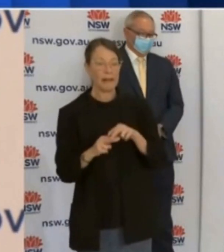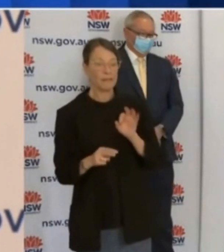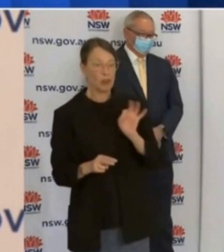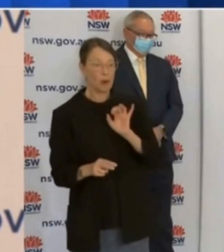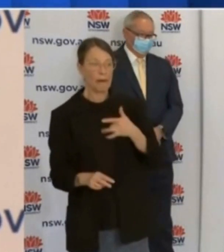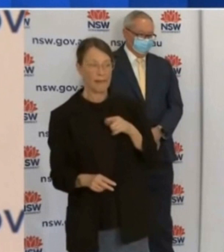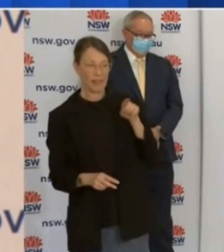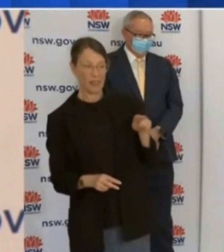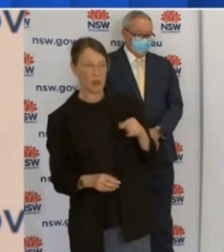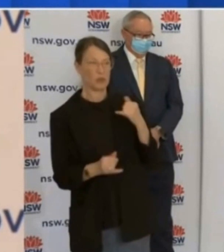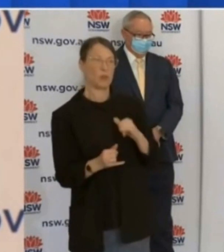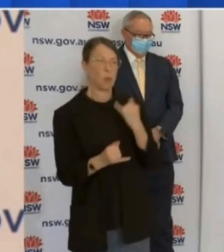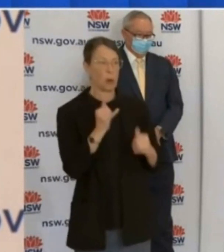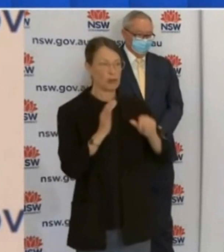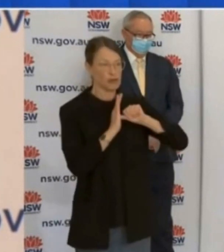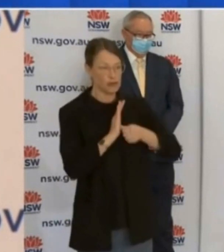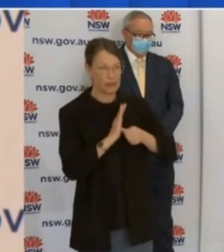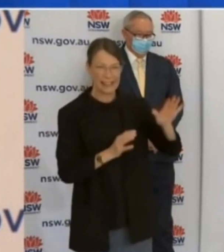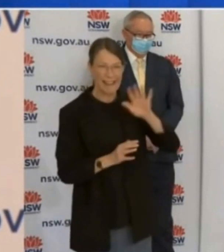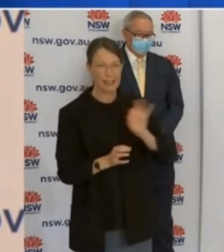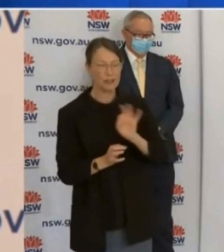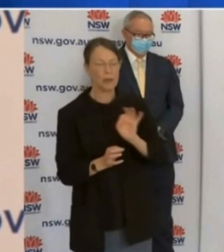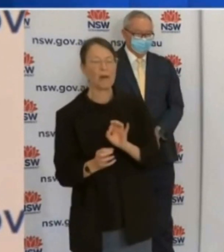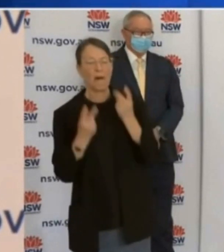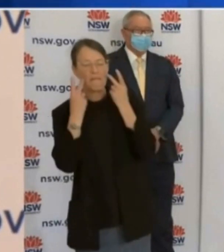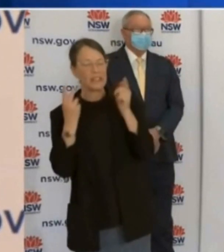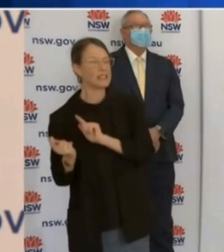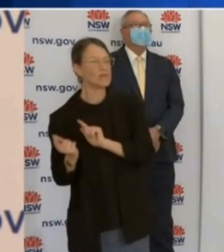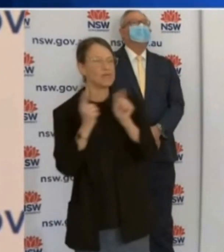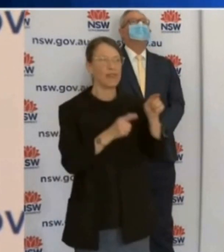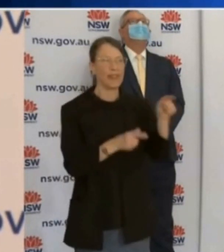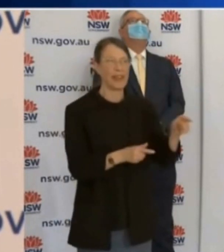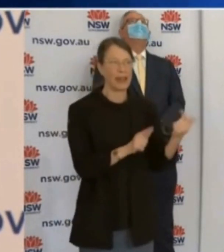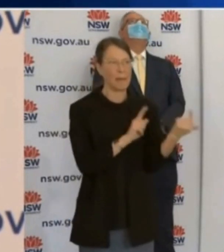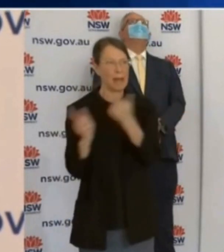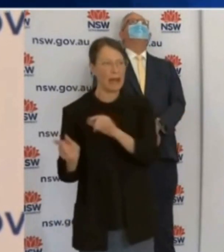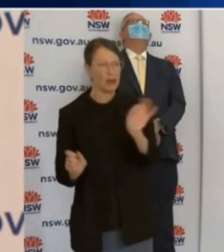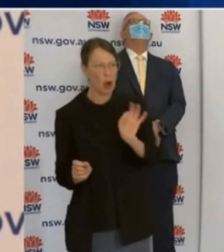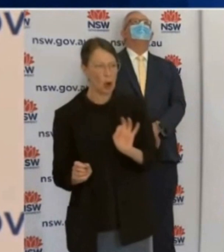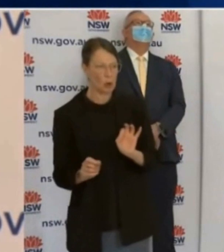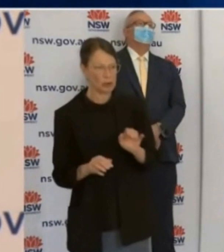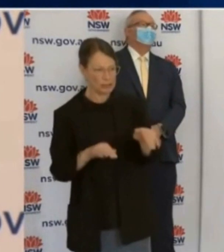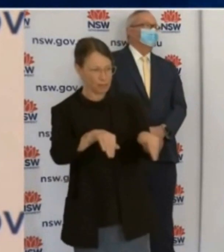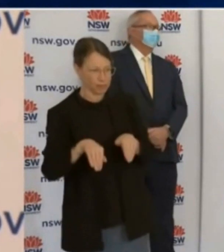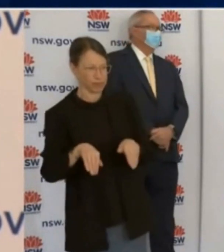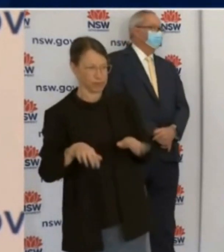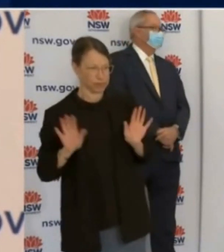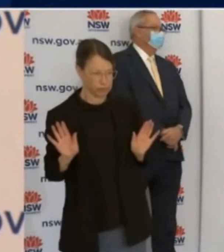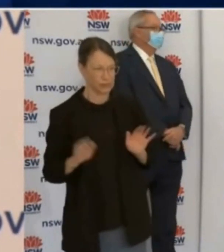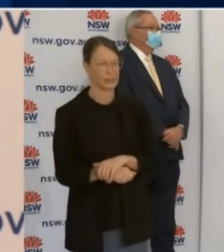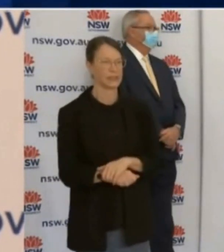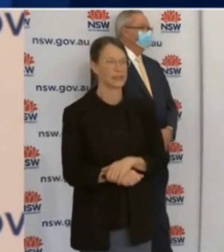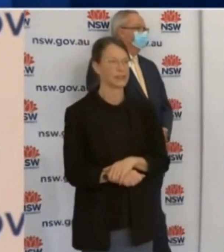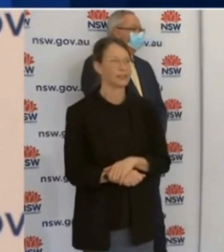We need to do more if we're going to see these case numbers drop down. But we're 7 weeks in and you're still